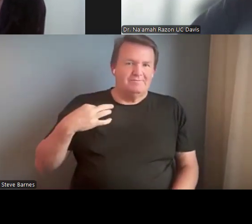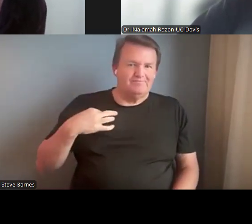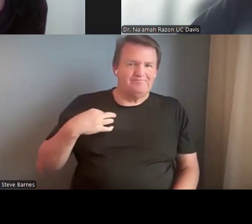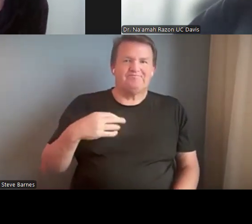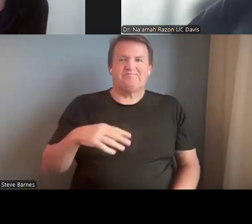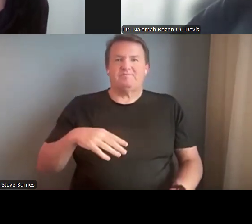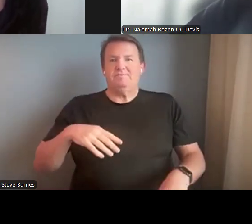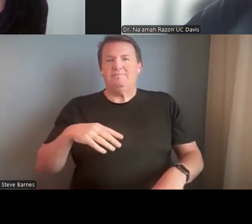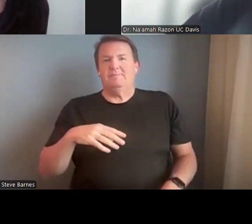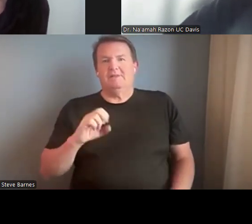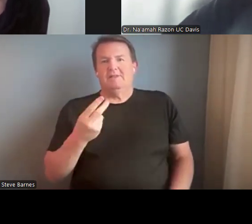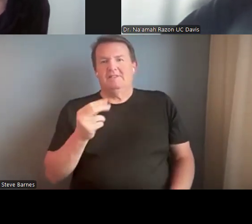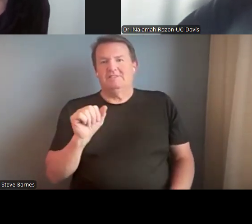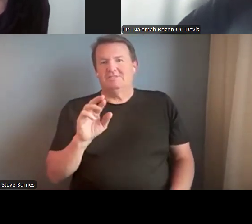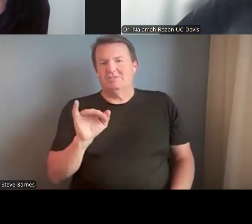like any,